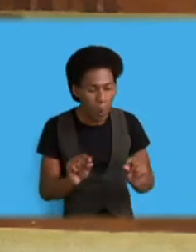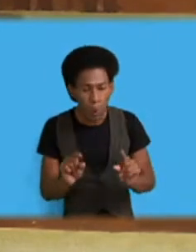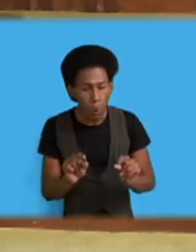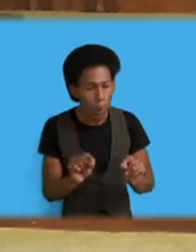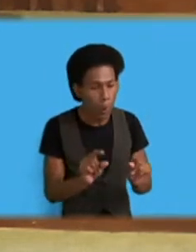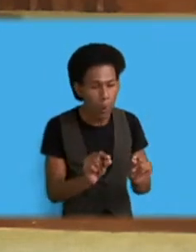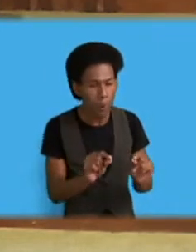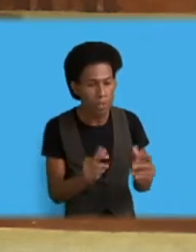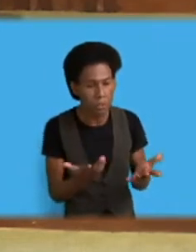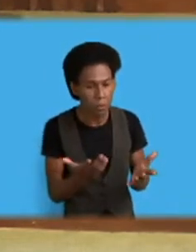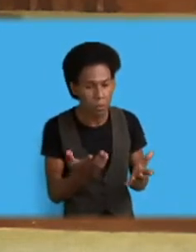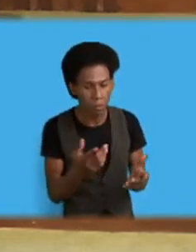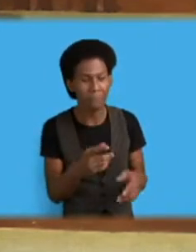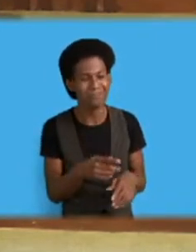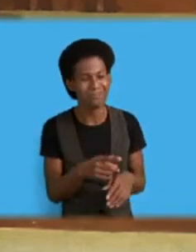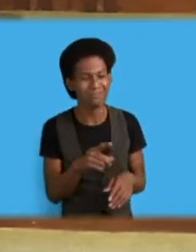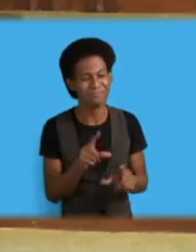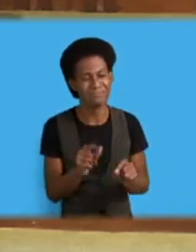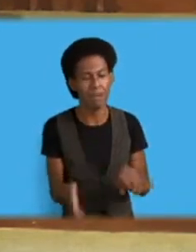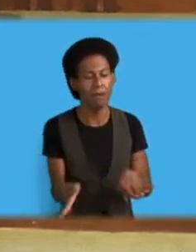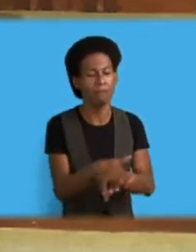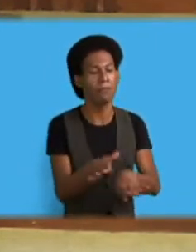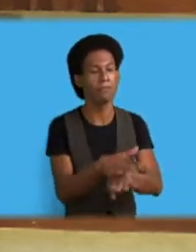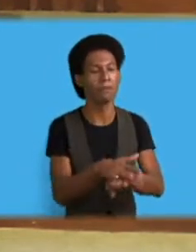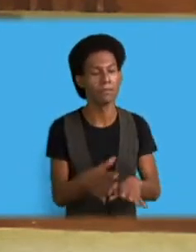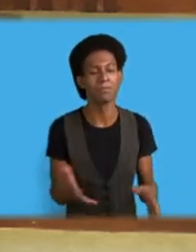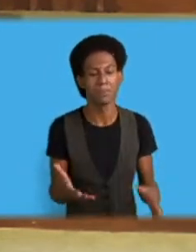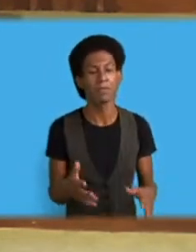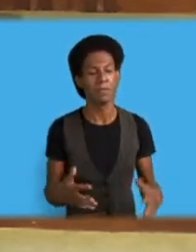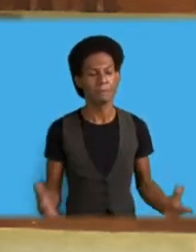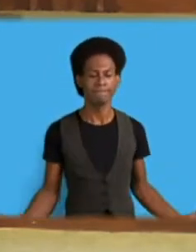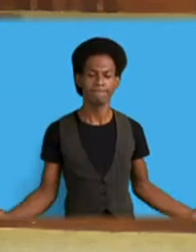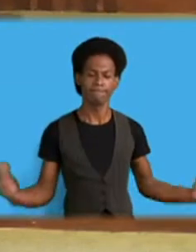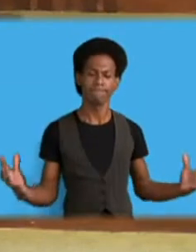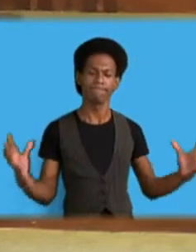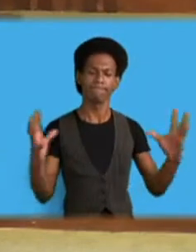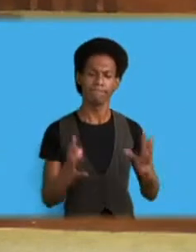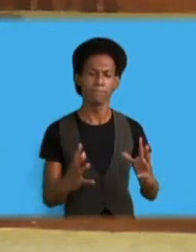to make presentations so that, it all becomes very inclusive.